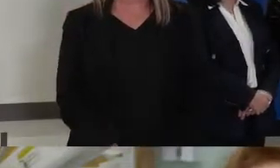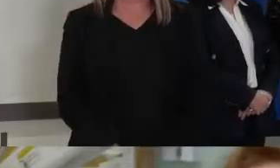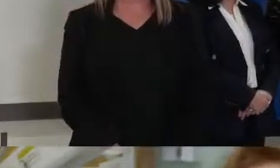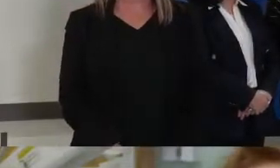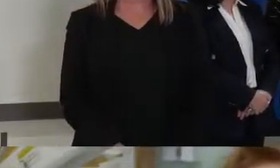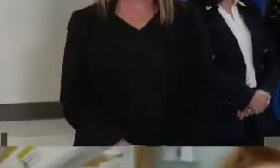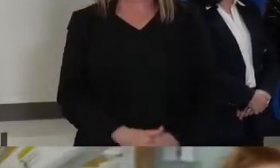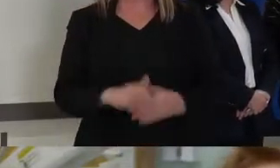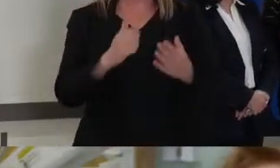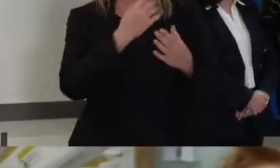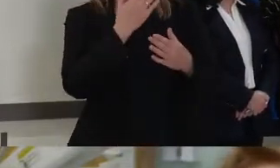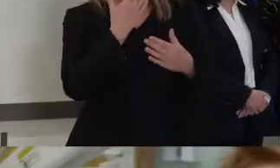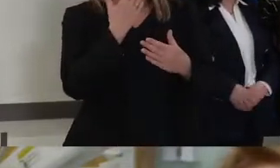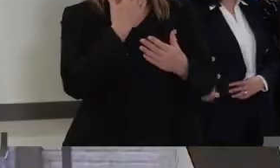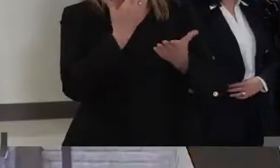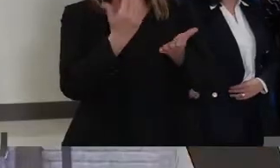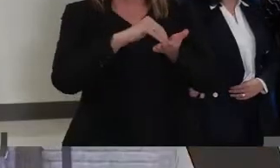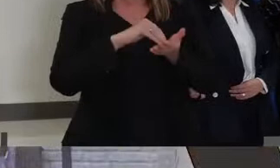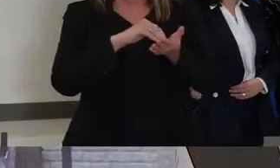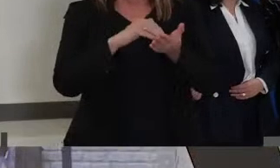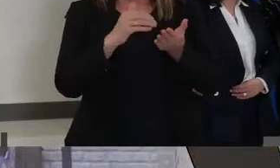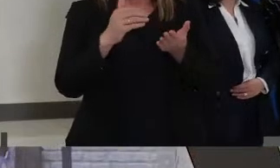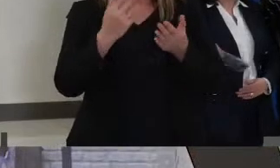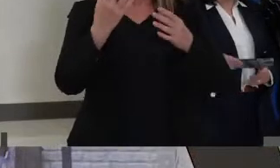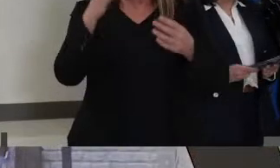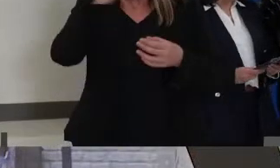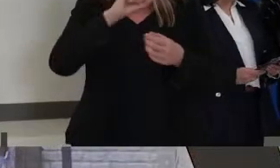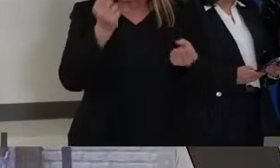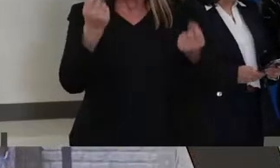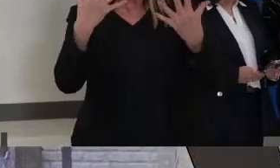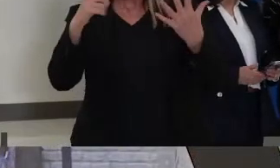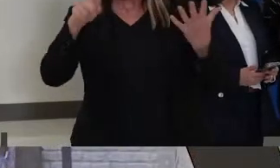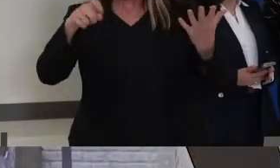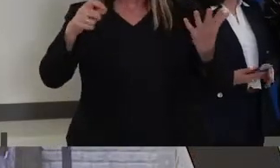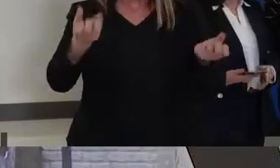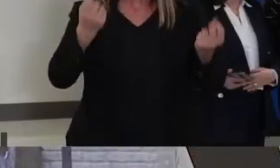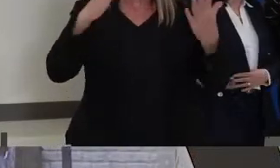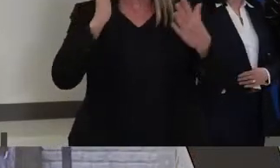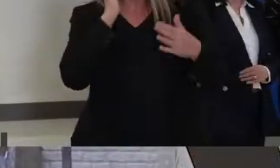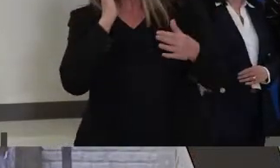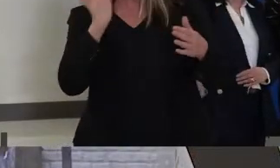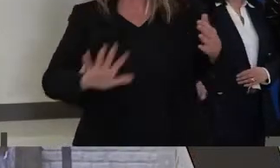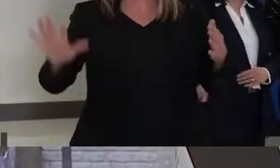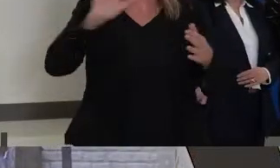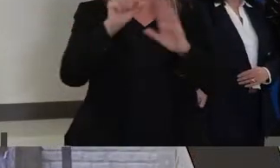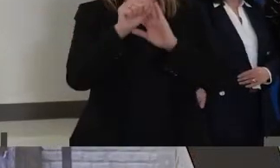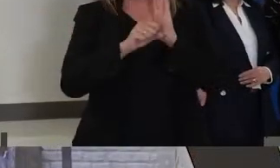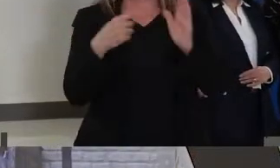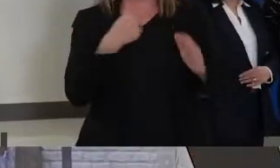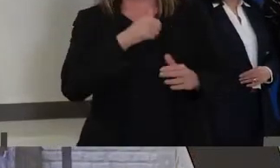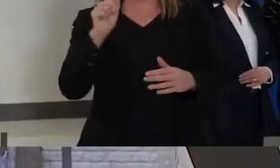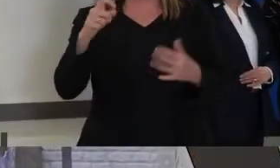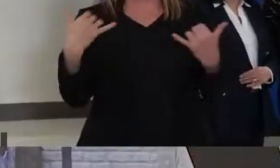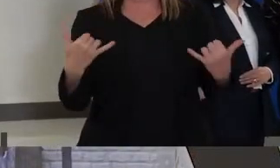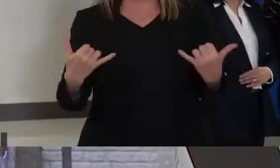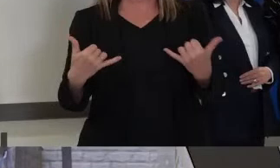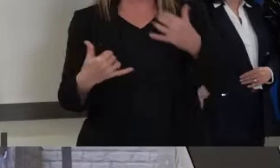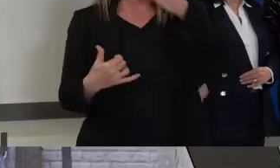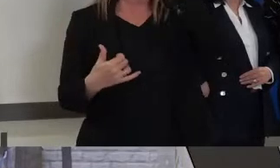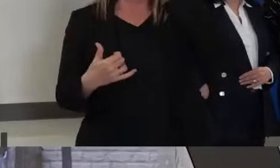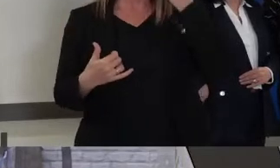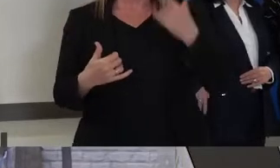Thanks, but again, is there an estimate for how many are actually needed right now, for how many beds throughout the state you would need right now to serve everybody? So I